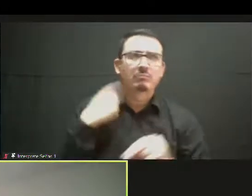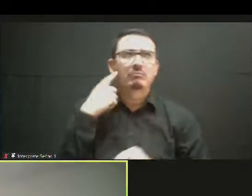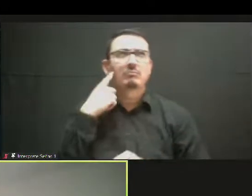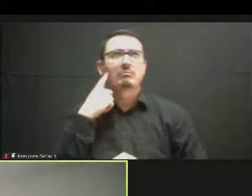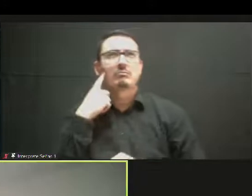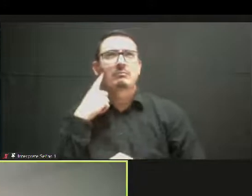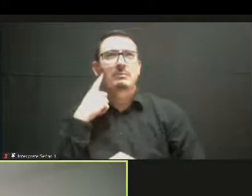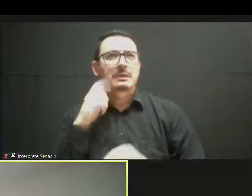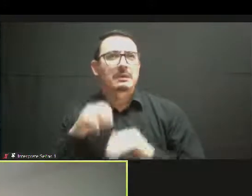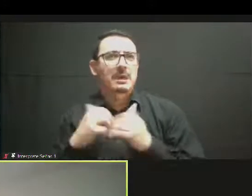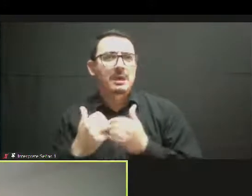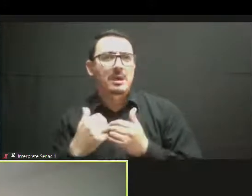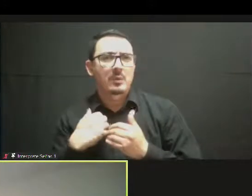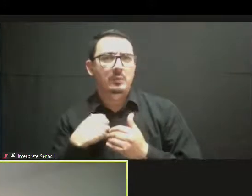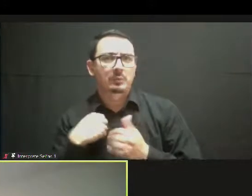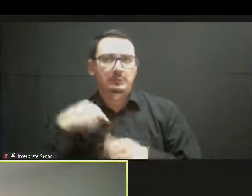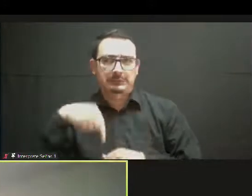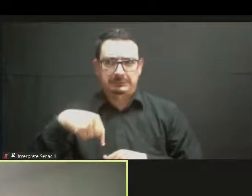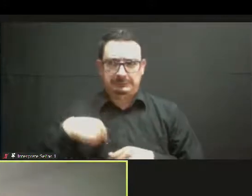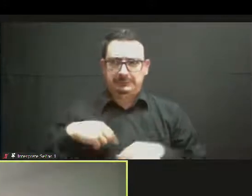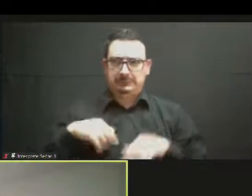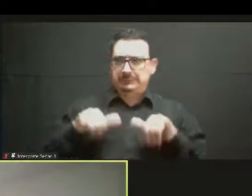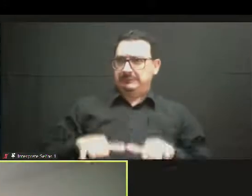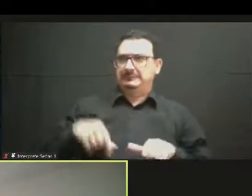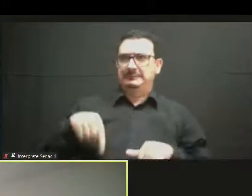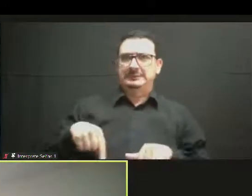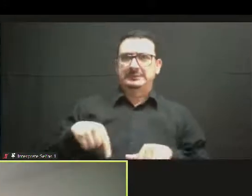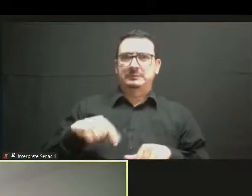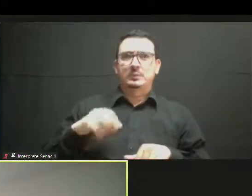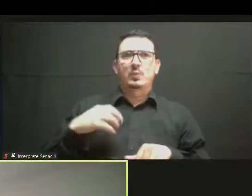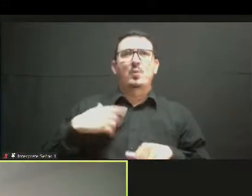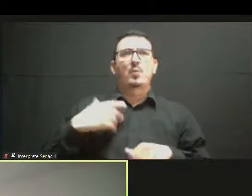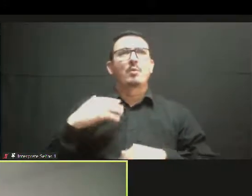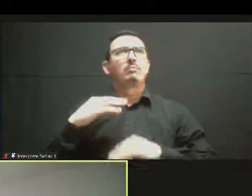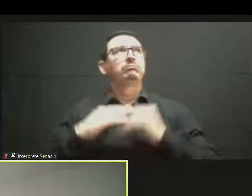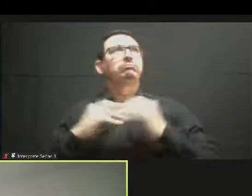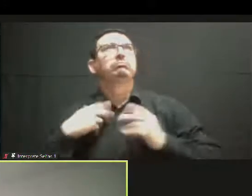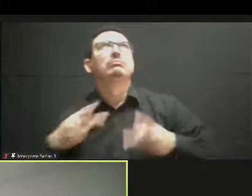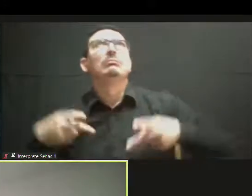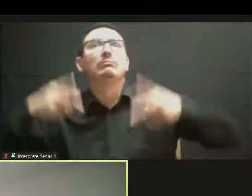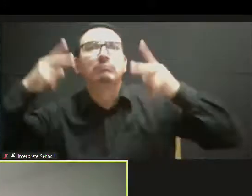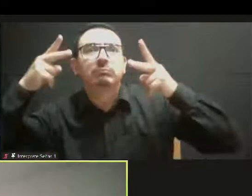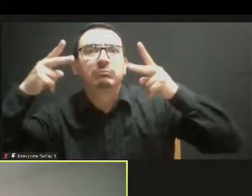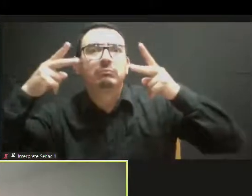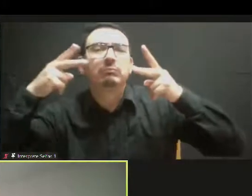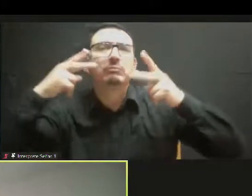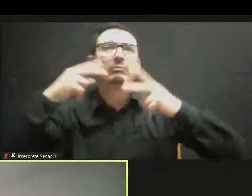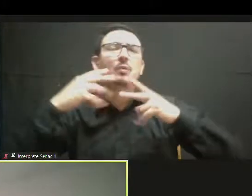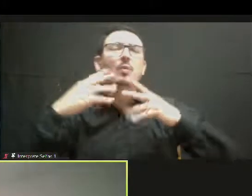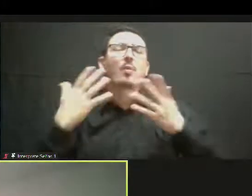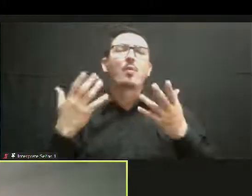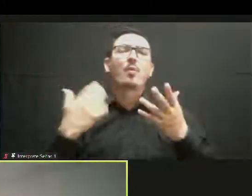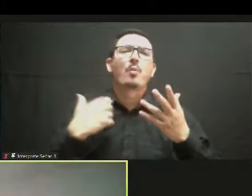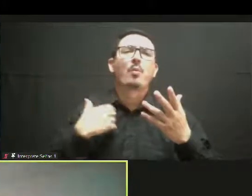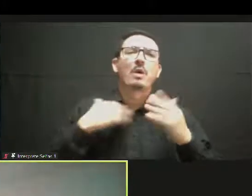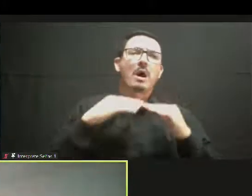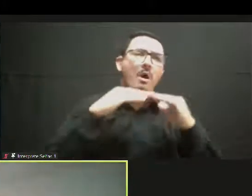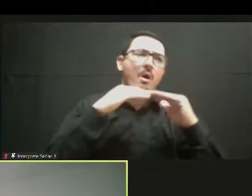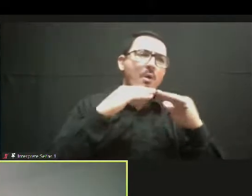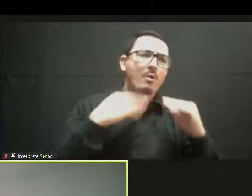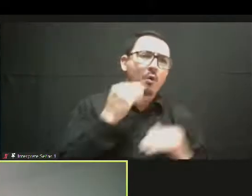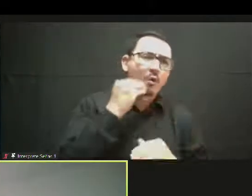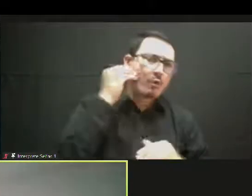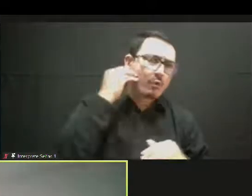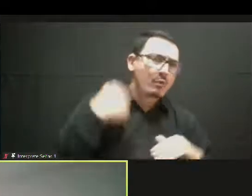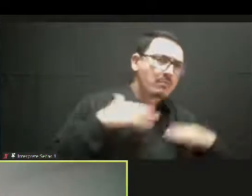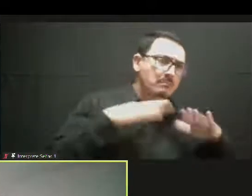say specifically in Costa Rica, it's still blur. So what we're doing is actually going also reading out what's